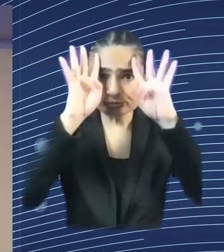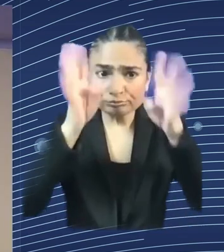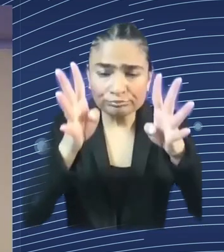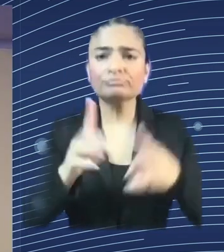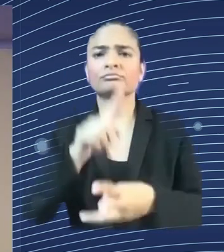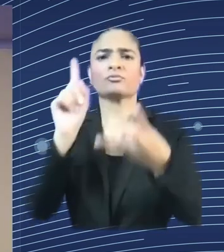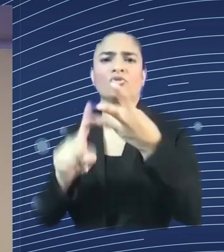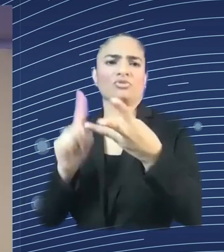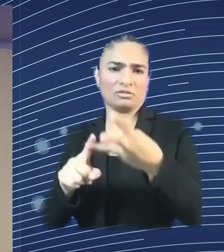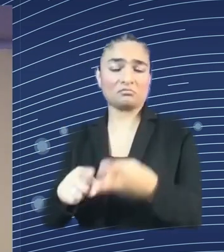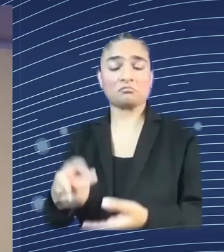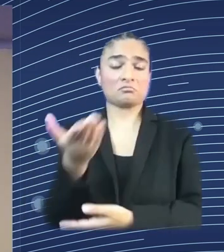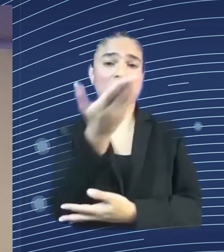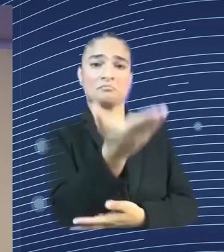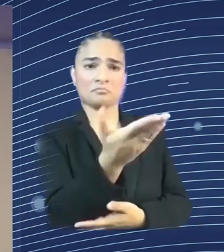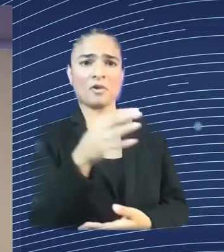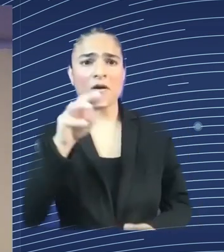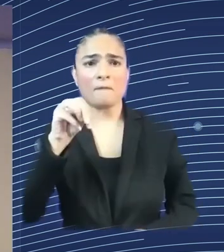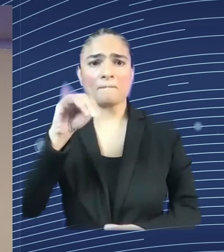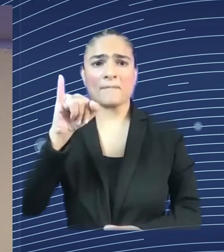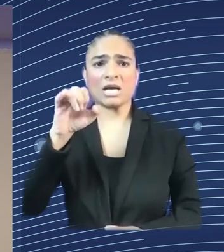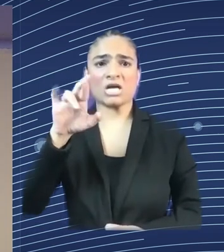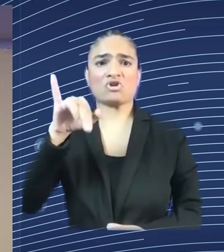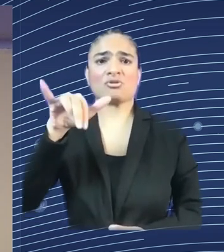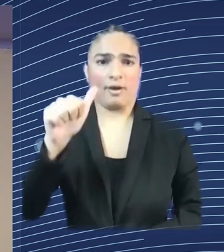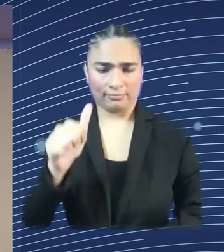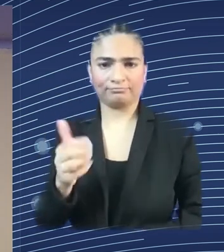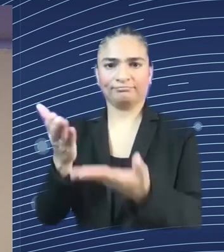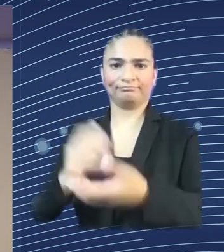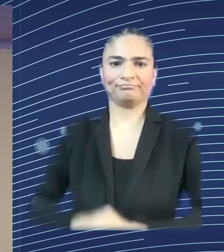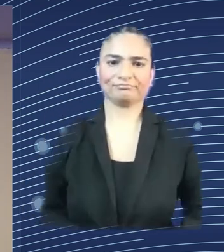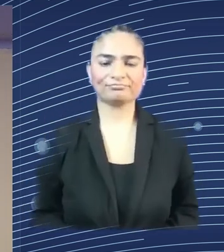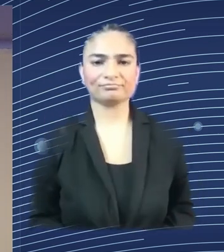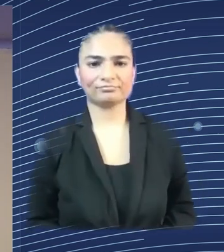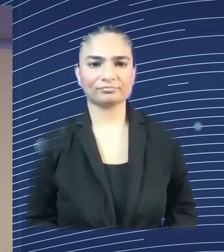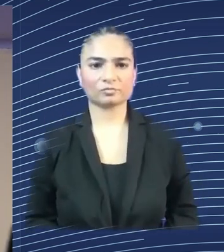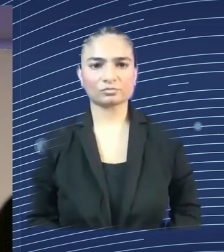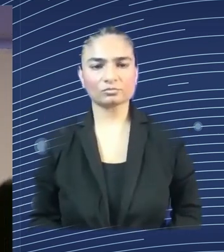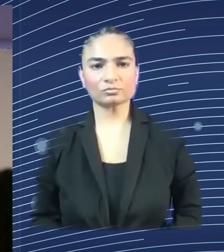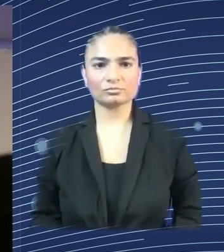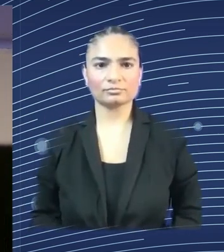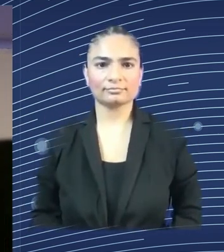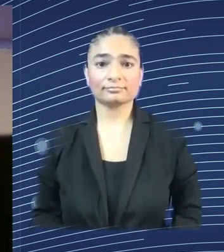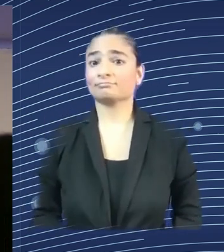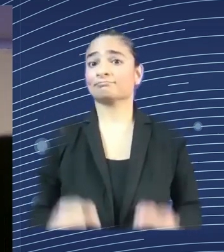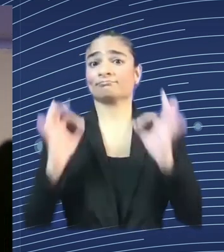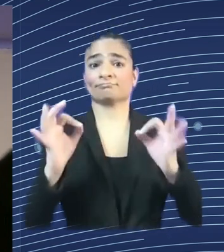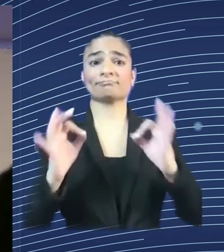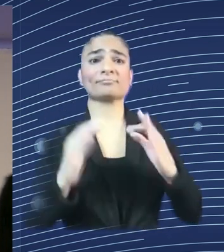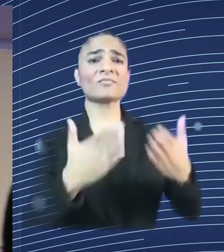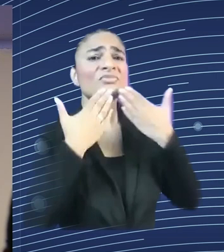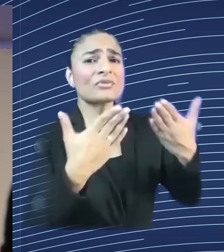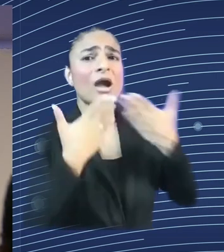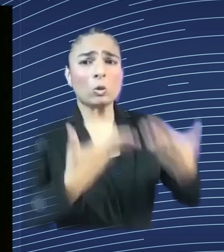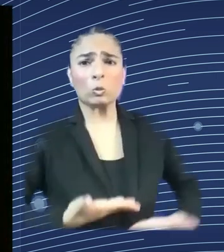English is not perfect, sorry. But if you need any clarification, please let me know. So yes, I'm Mireia. I'm coming